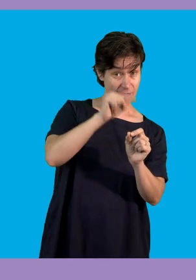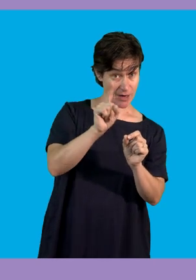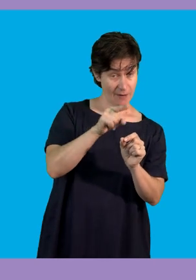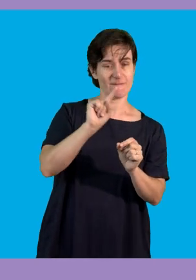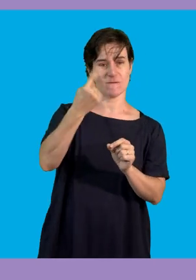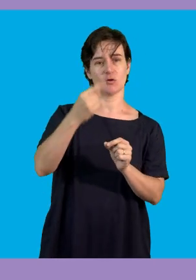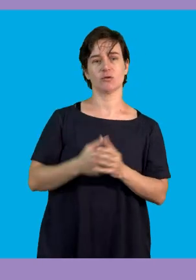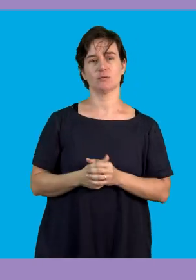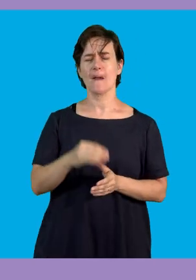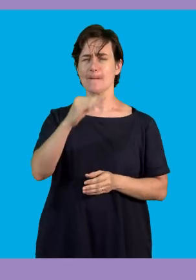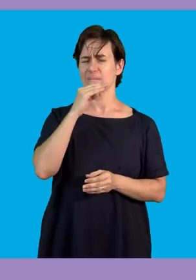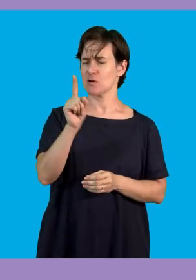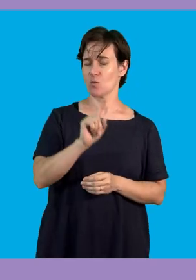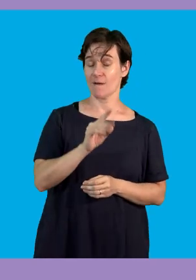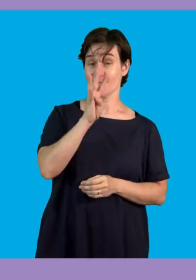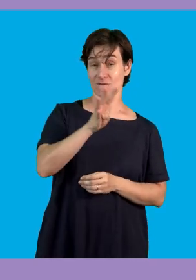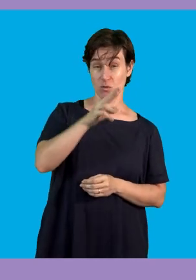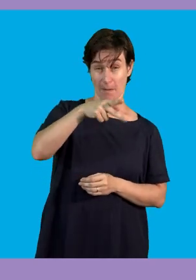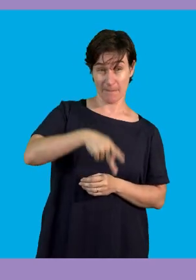by 7p would then